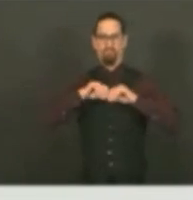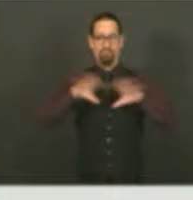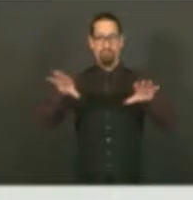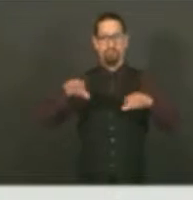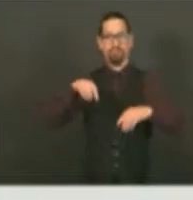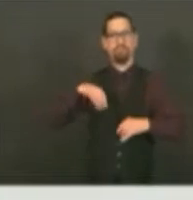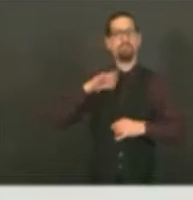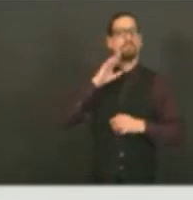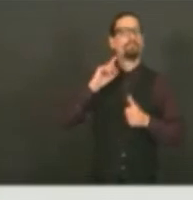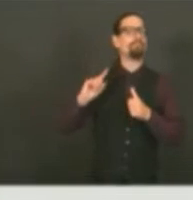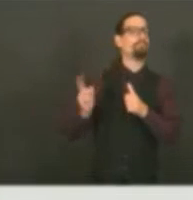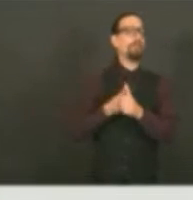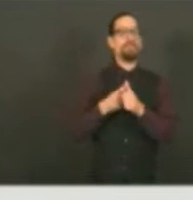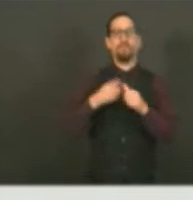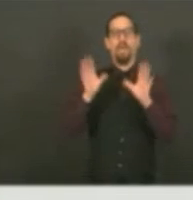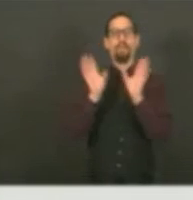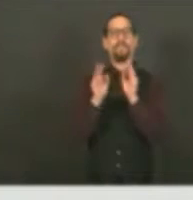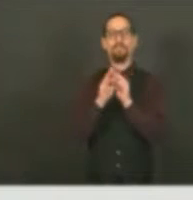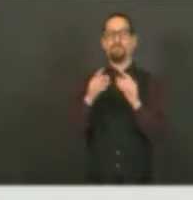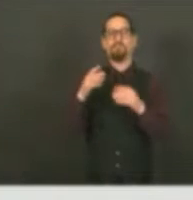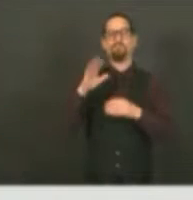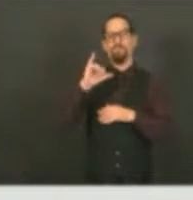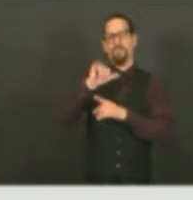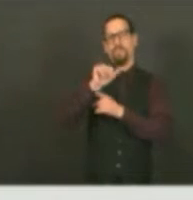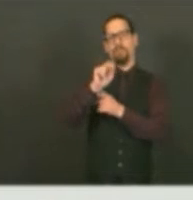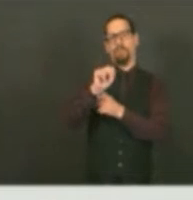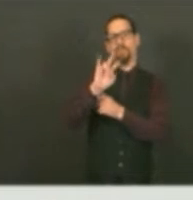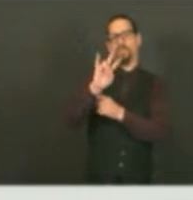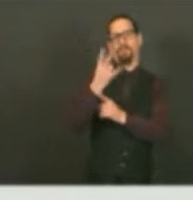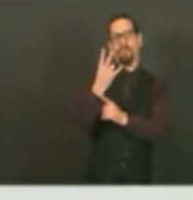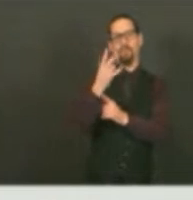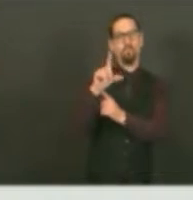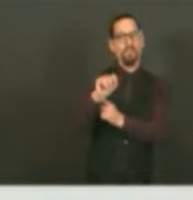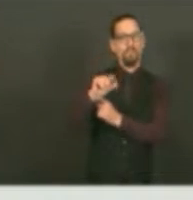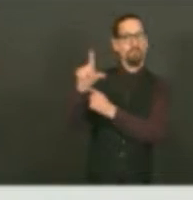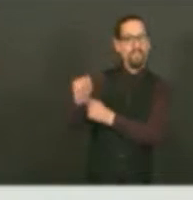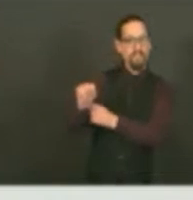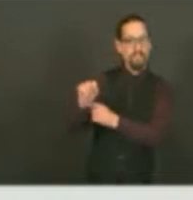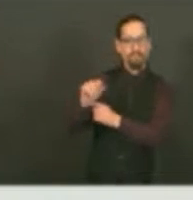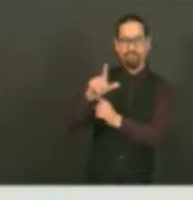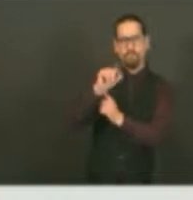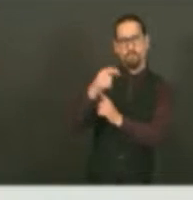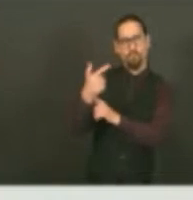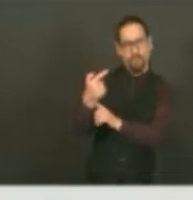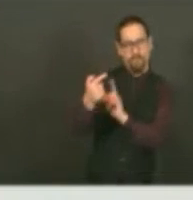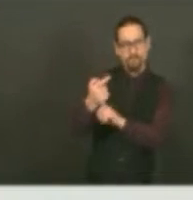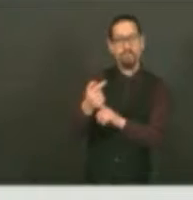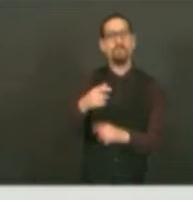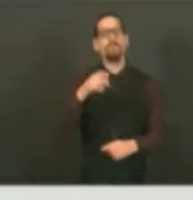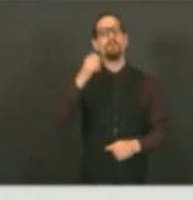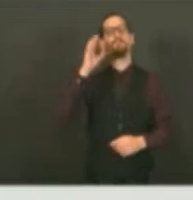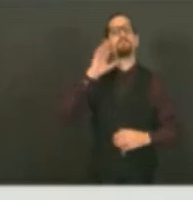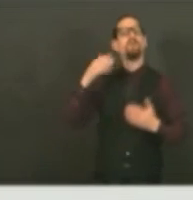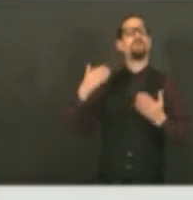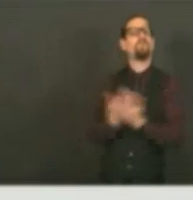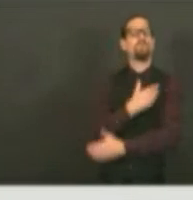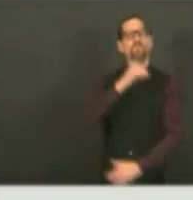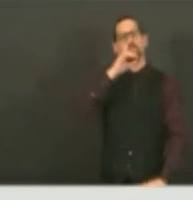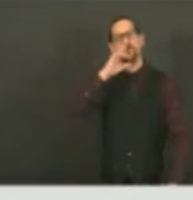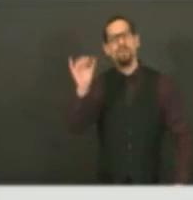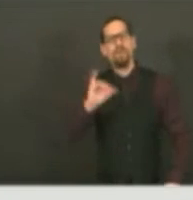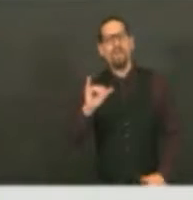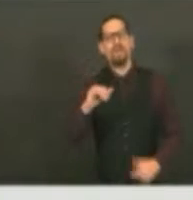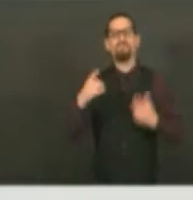how we'll begin the new year. And man, I really hope we're able to dial it up even more at that press